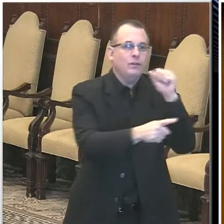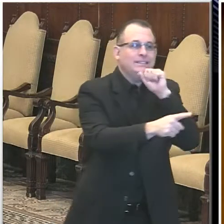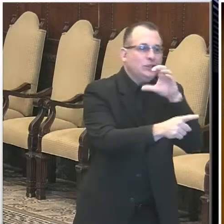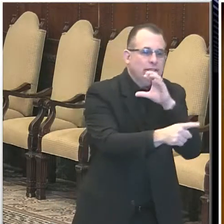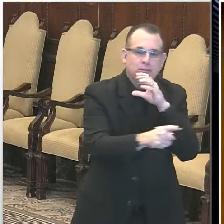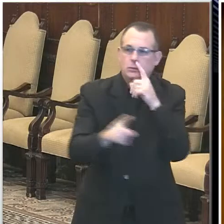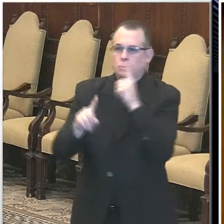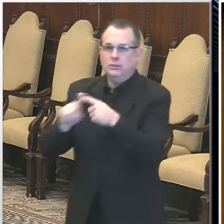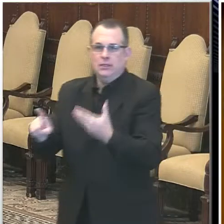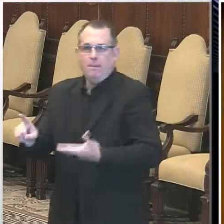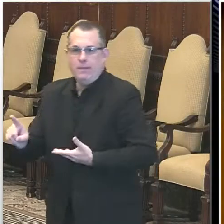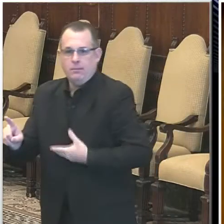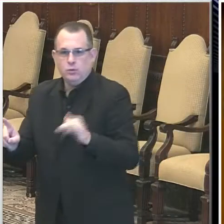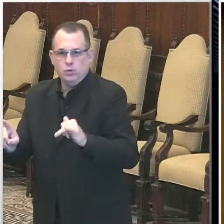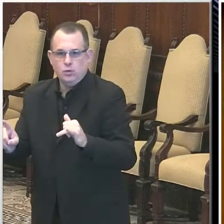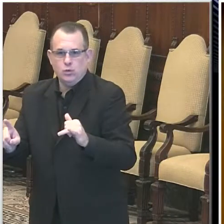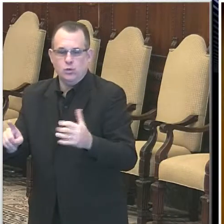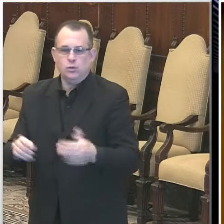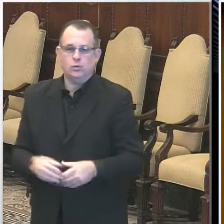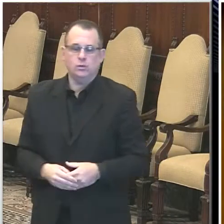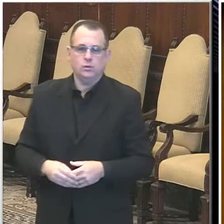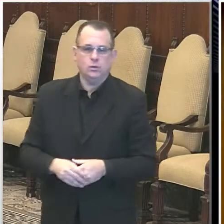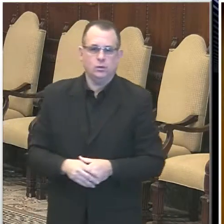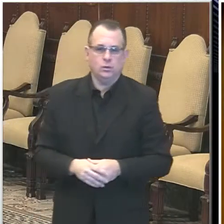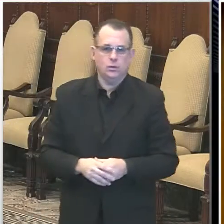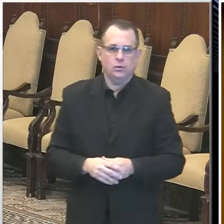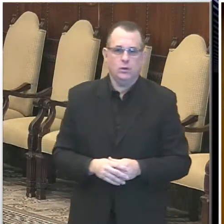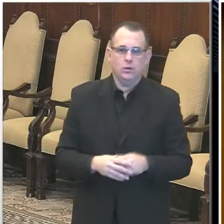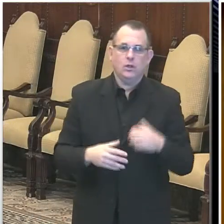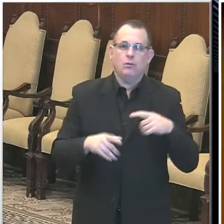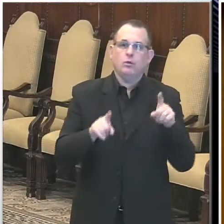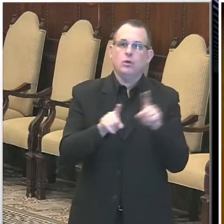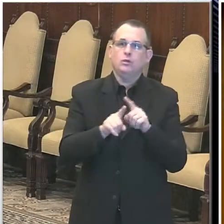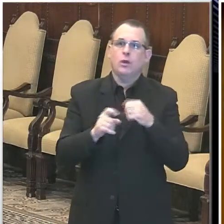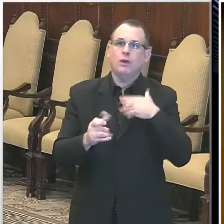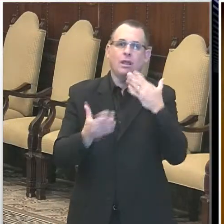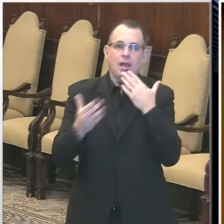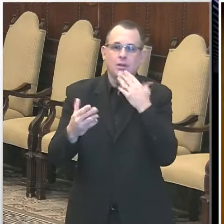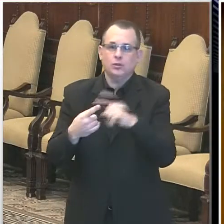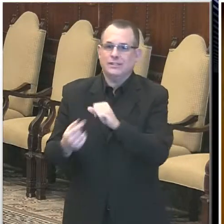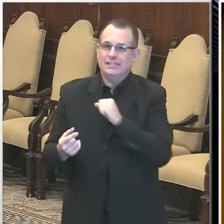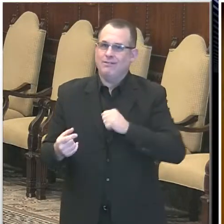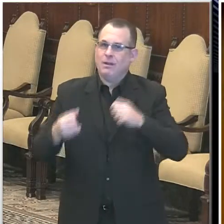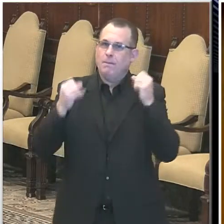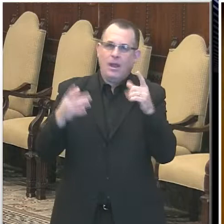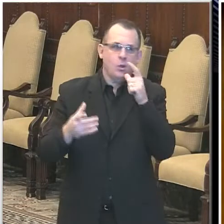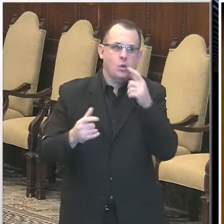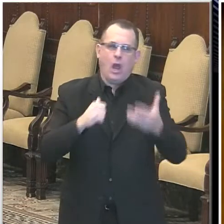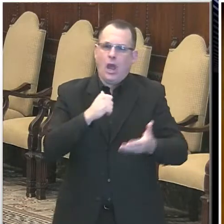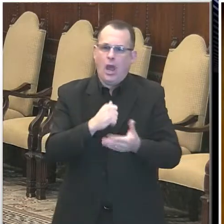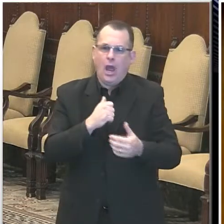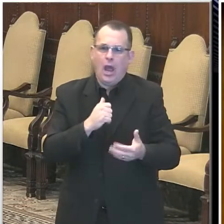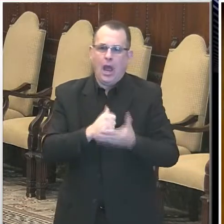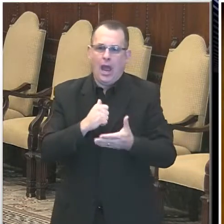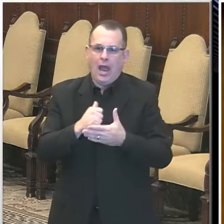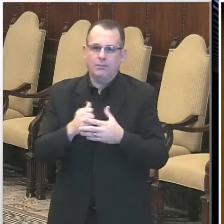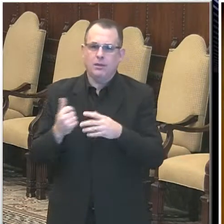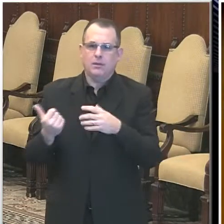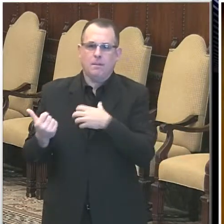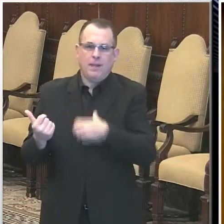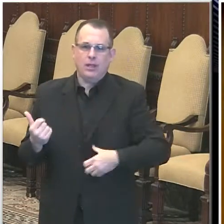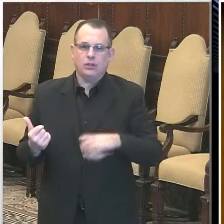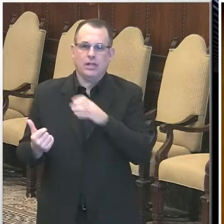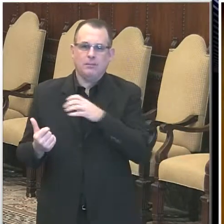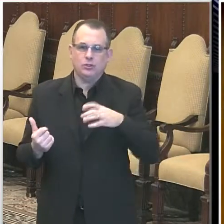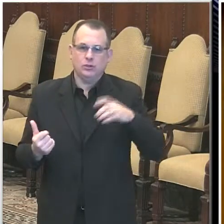citizens. Thanks also to many staff who made it happen, including the Mayor's Commission on Aging, led by Nora Dowd